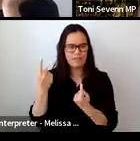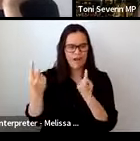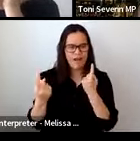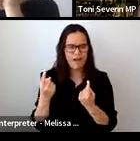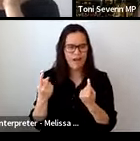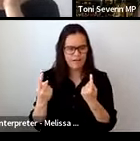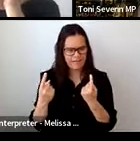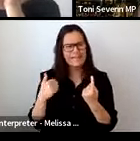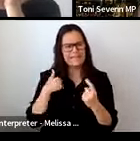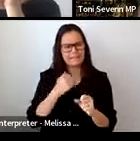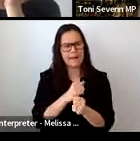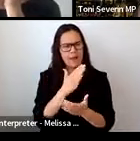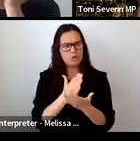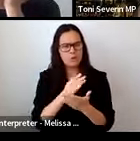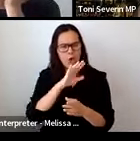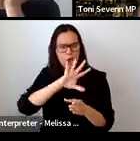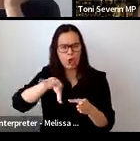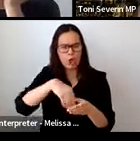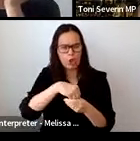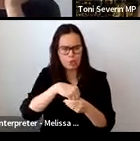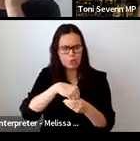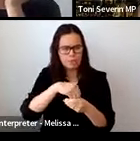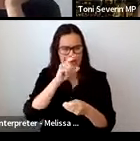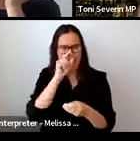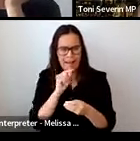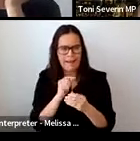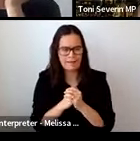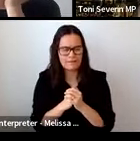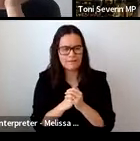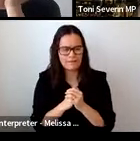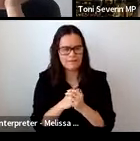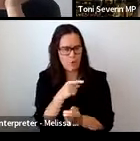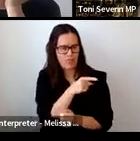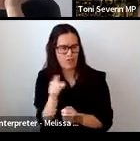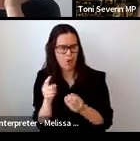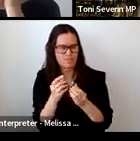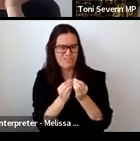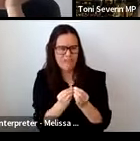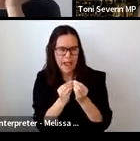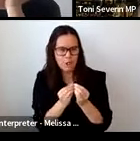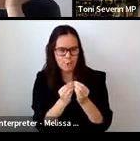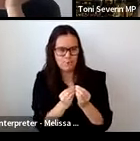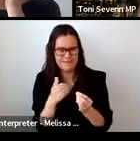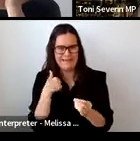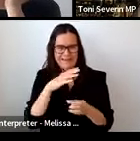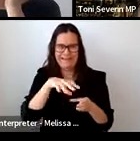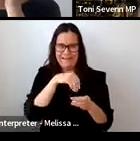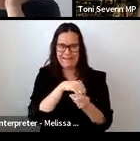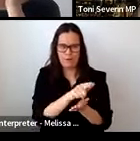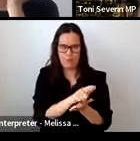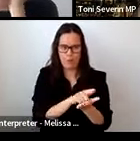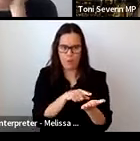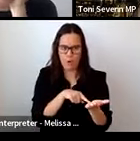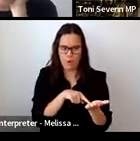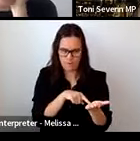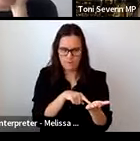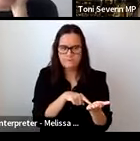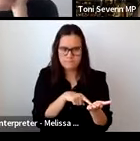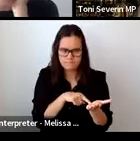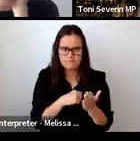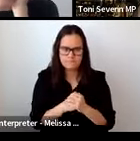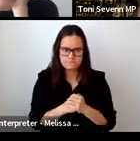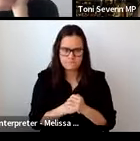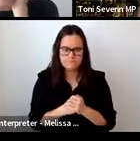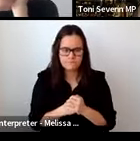inclusion. Those are the values that we need to stretch to in interacting